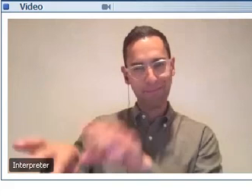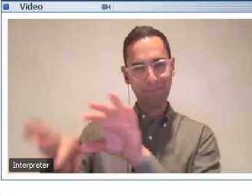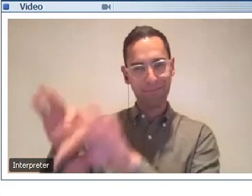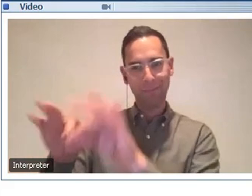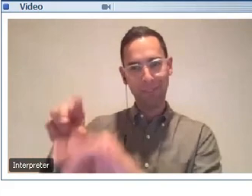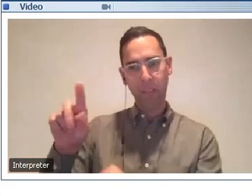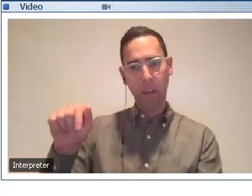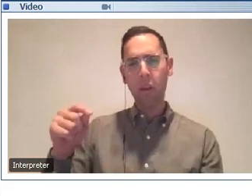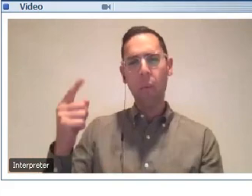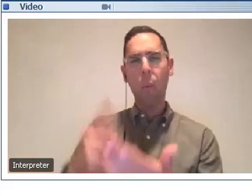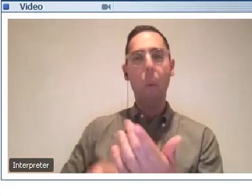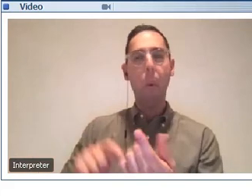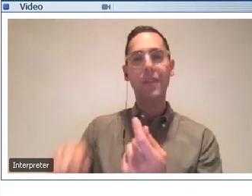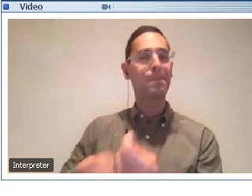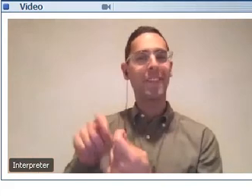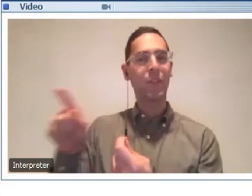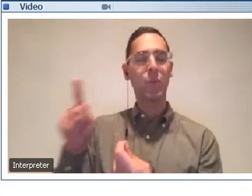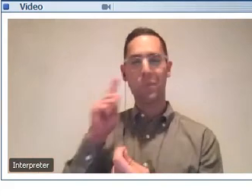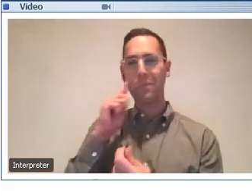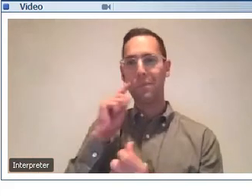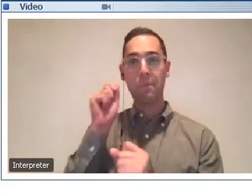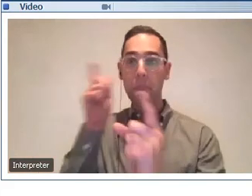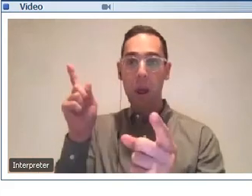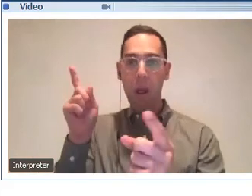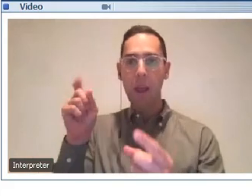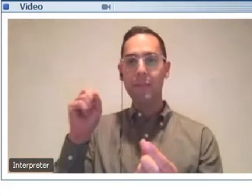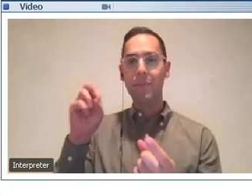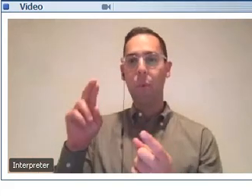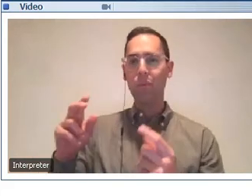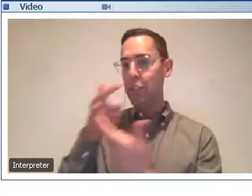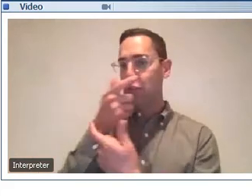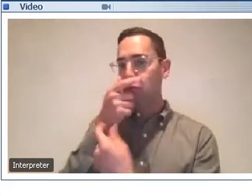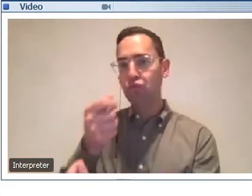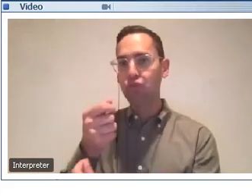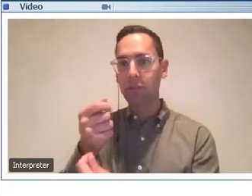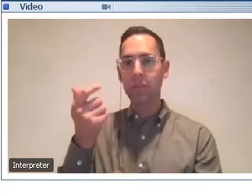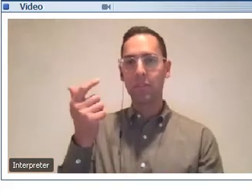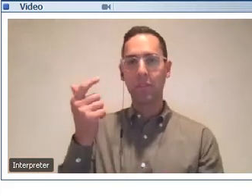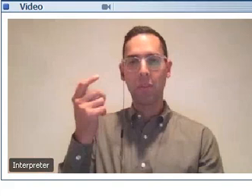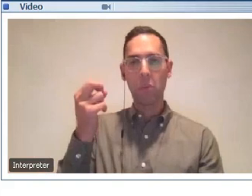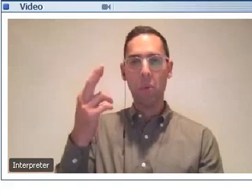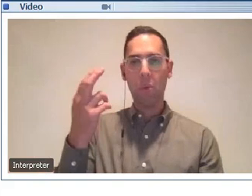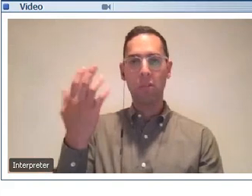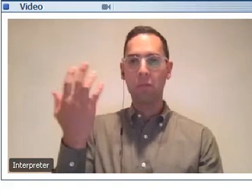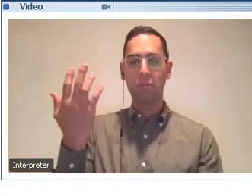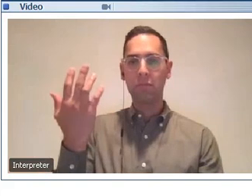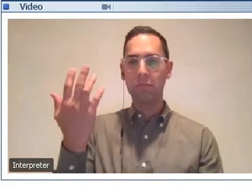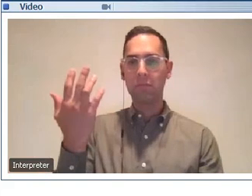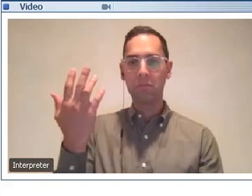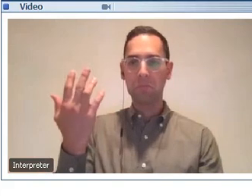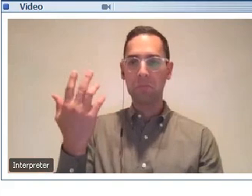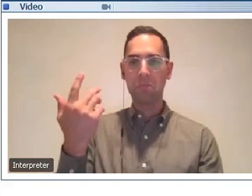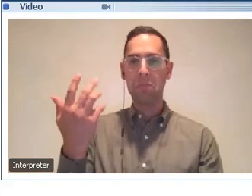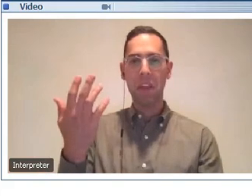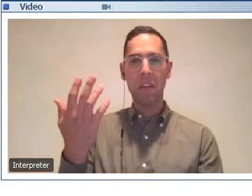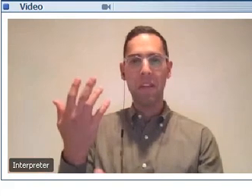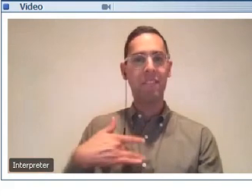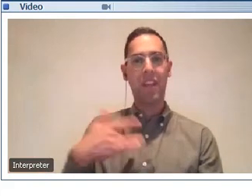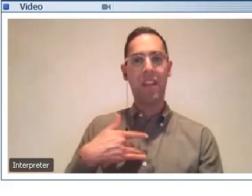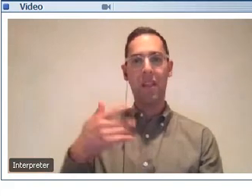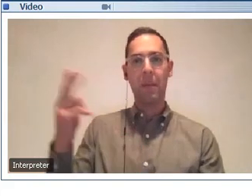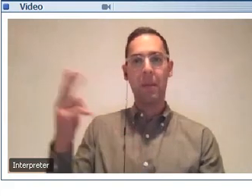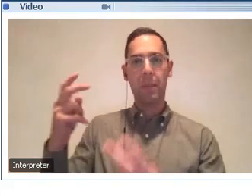that particularly surprised or interested you that you think that you hope that people who participate in this webinar or look at the